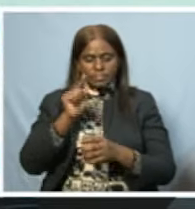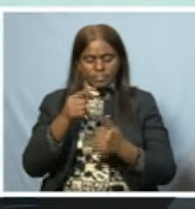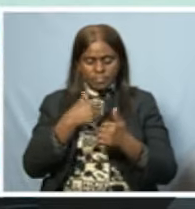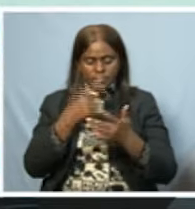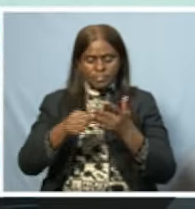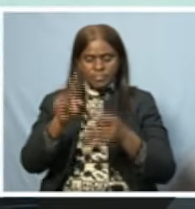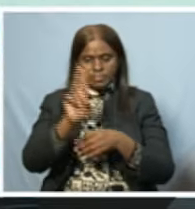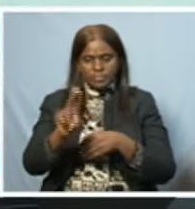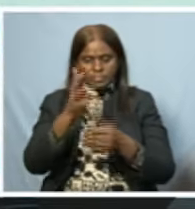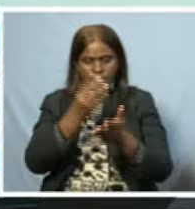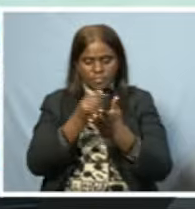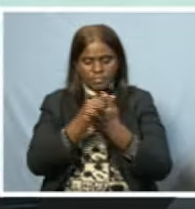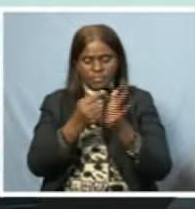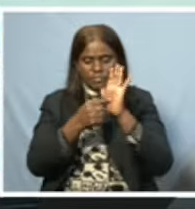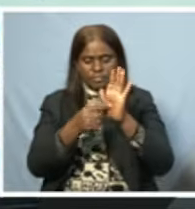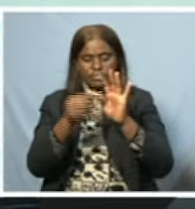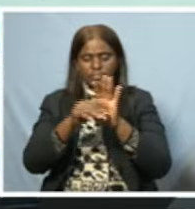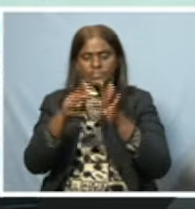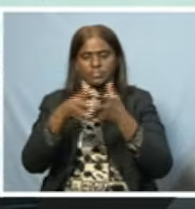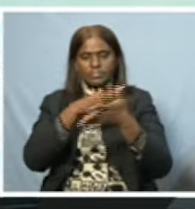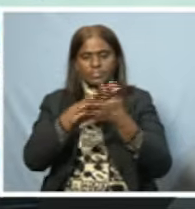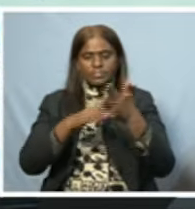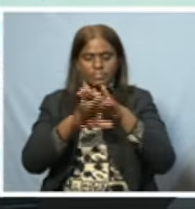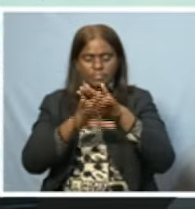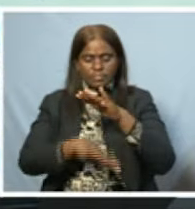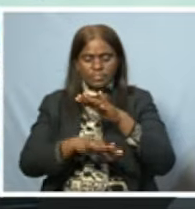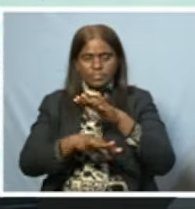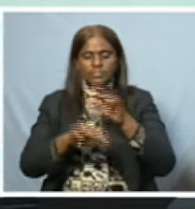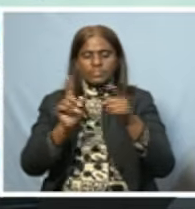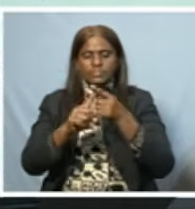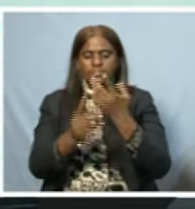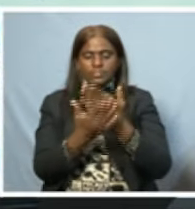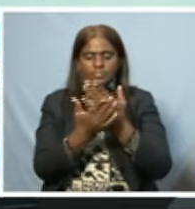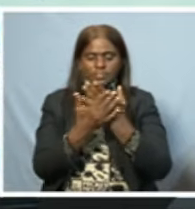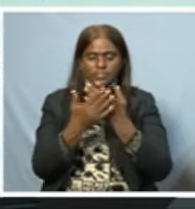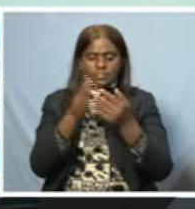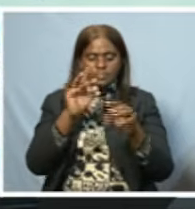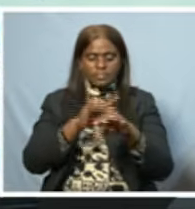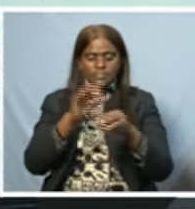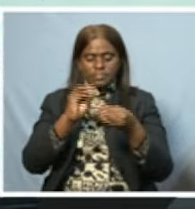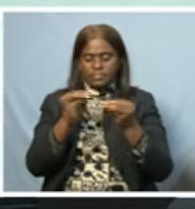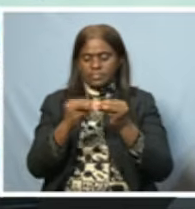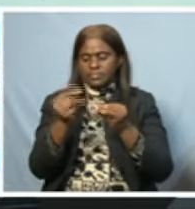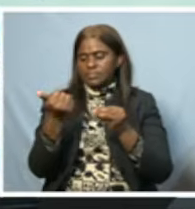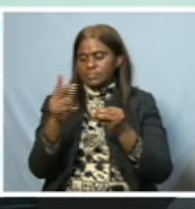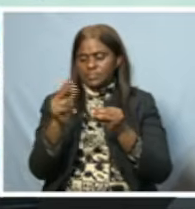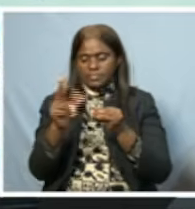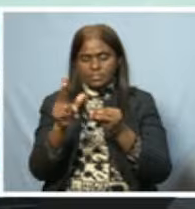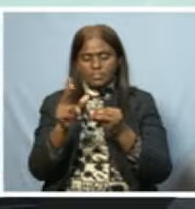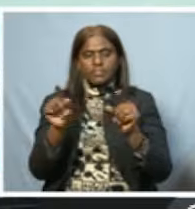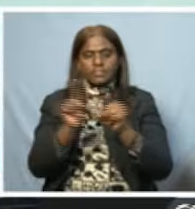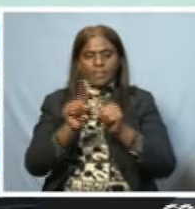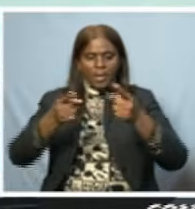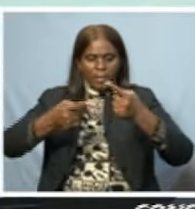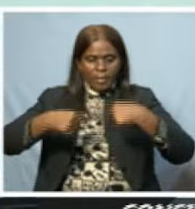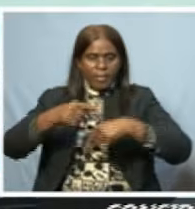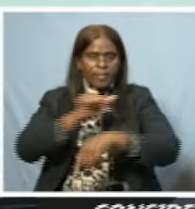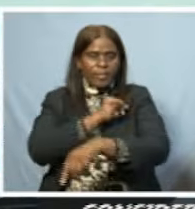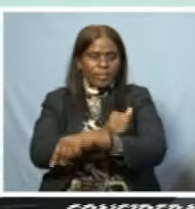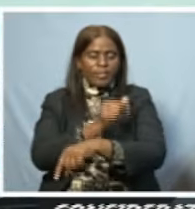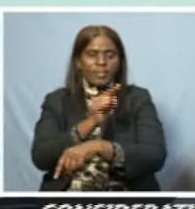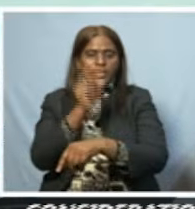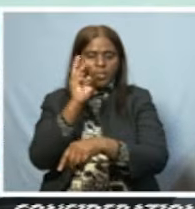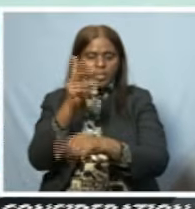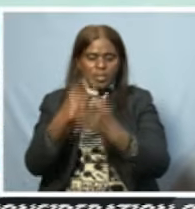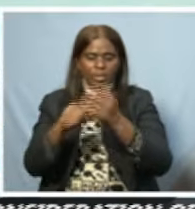spent the funds as shown on the table below, attached at Appendix 13. The local authority